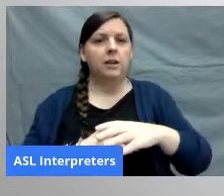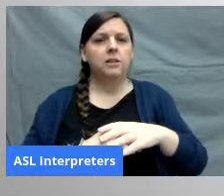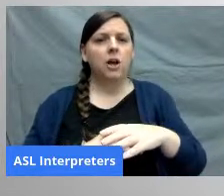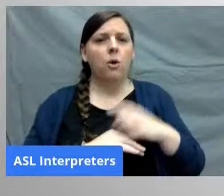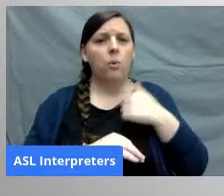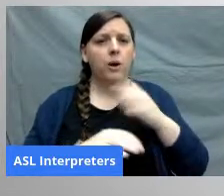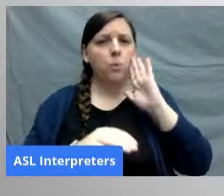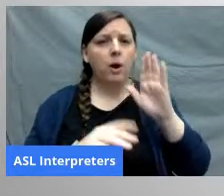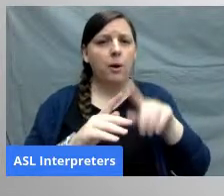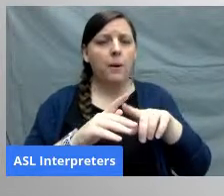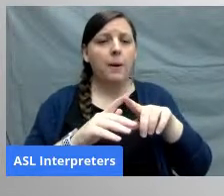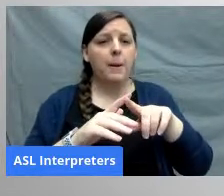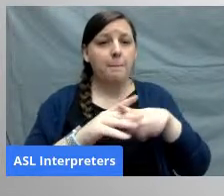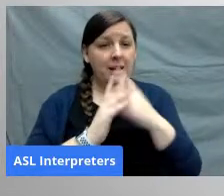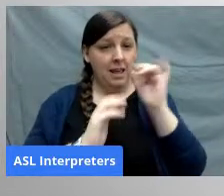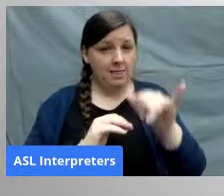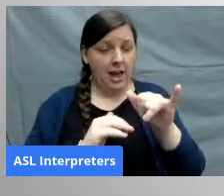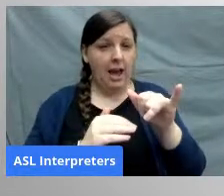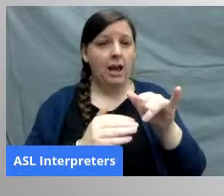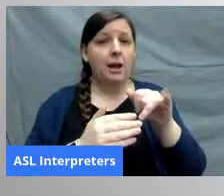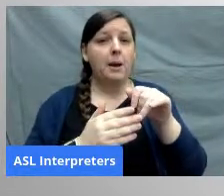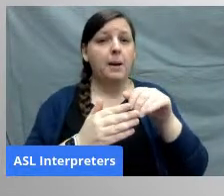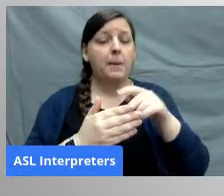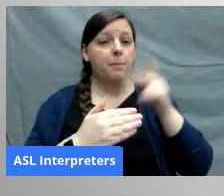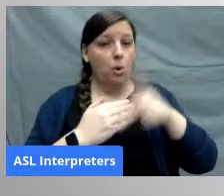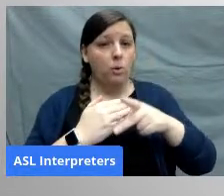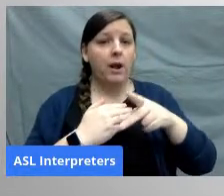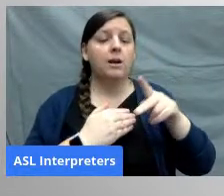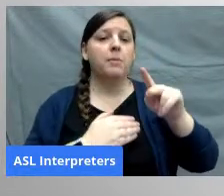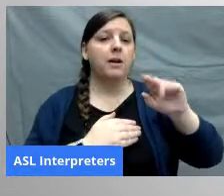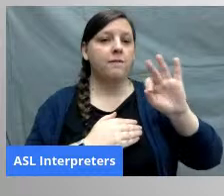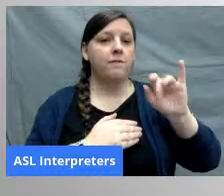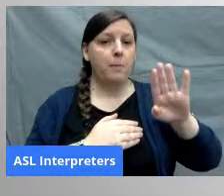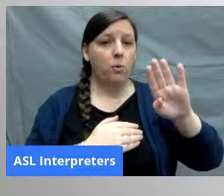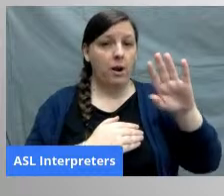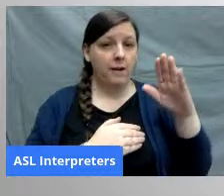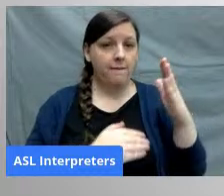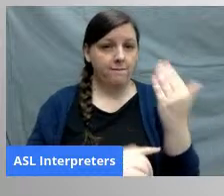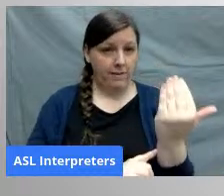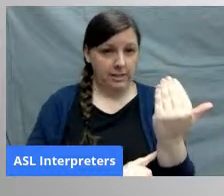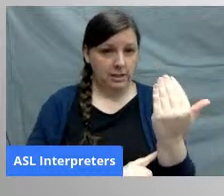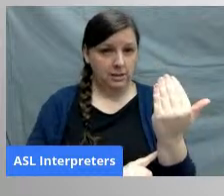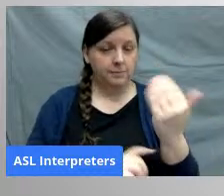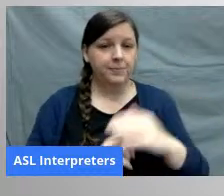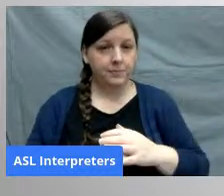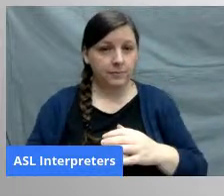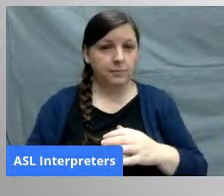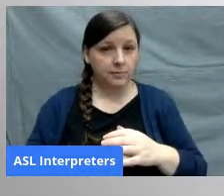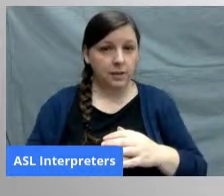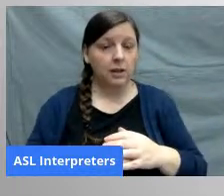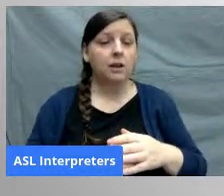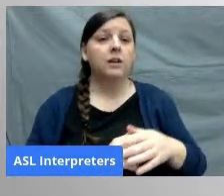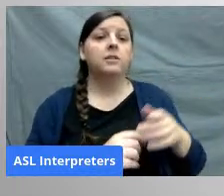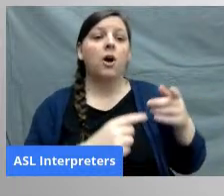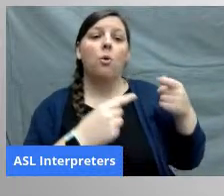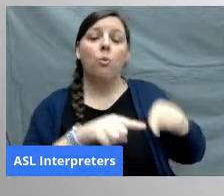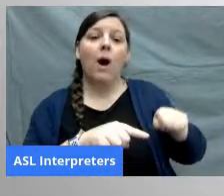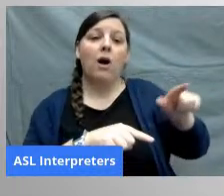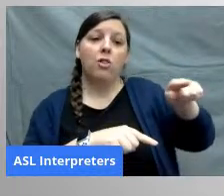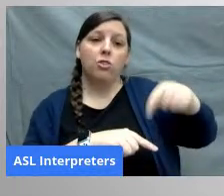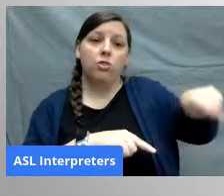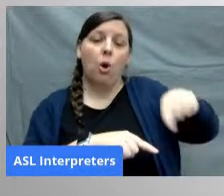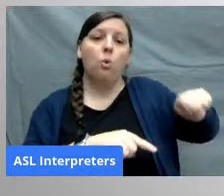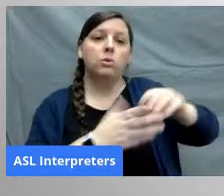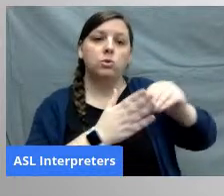and those programs that fall in special ed are returning, the rest of our students will continue with